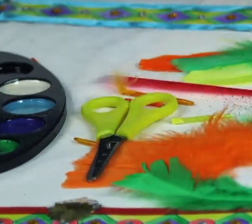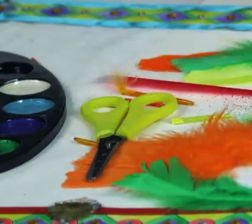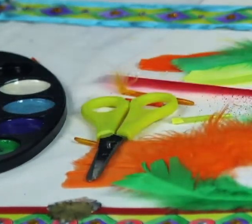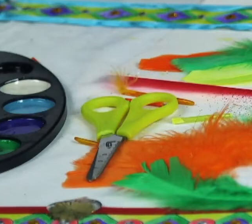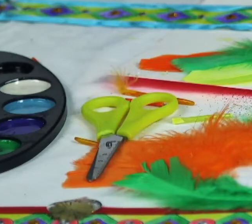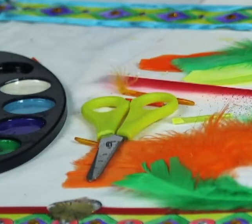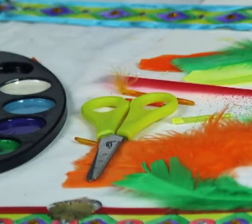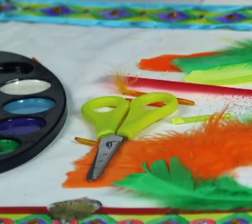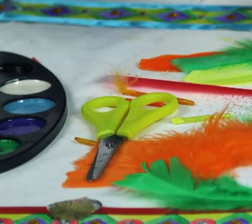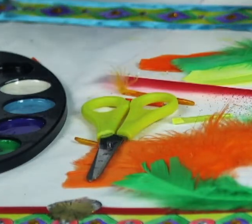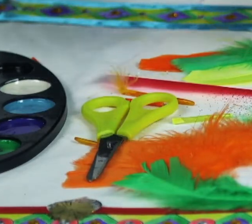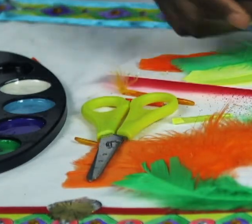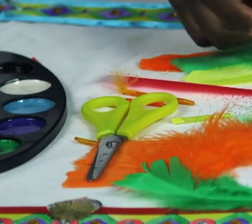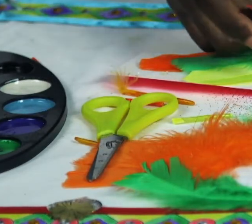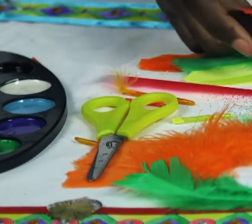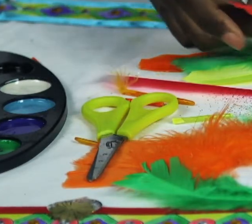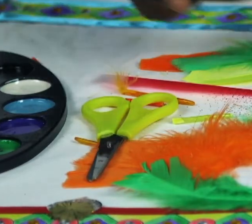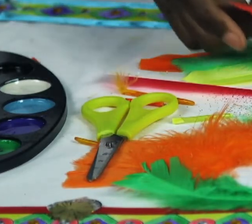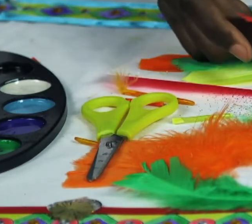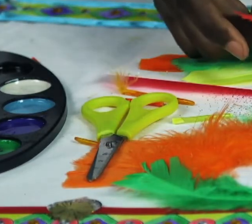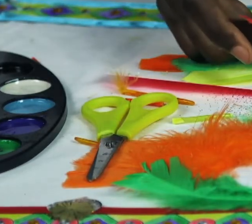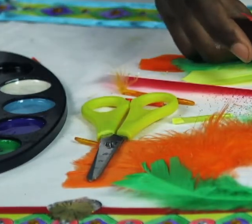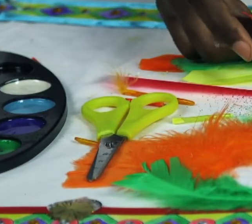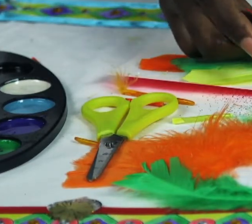Just get some red in here.